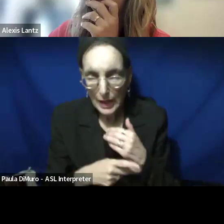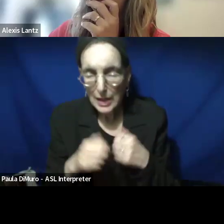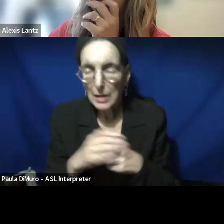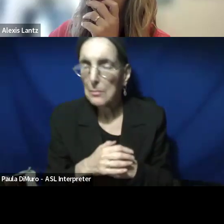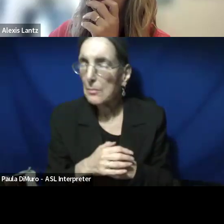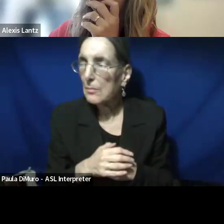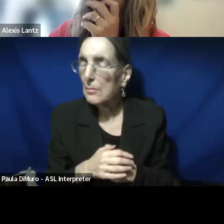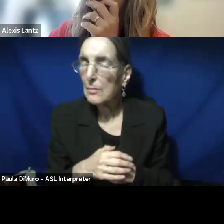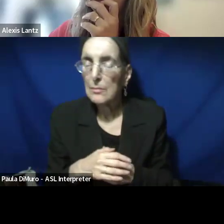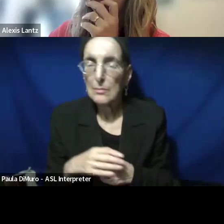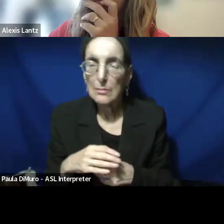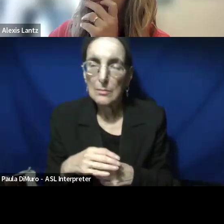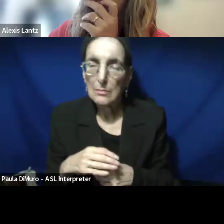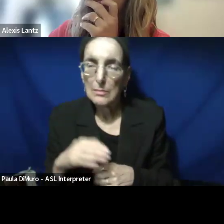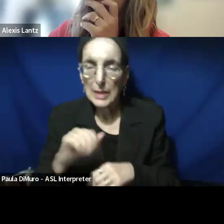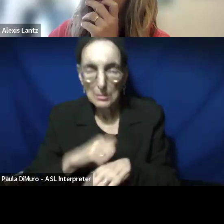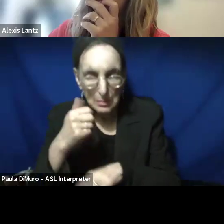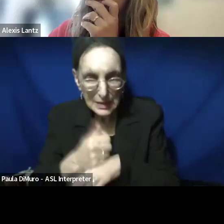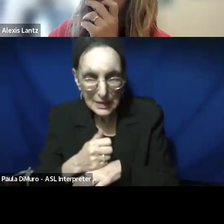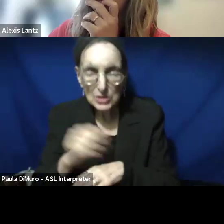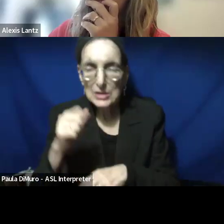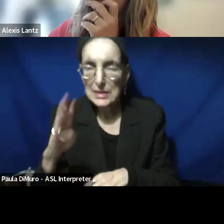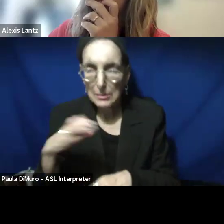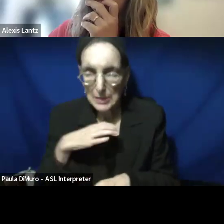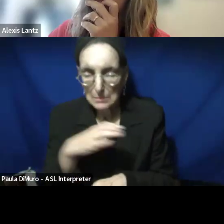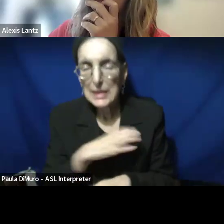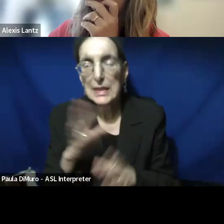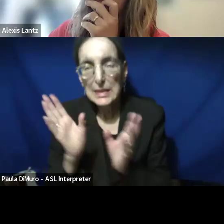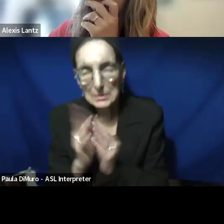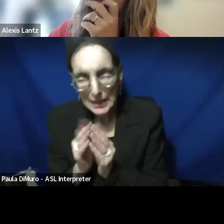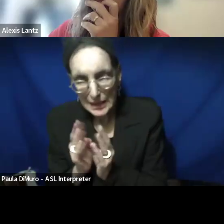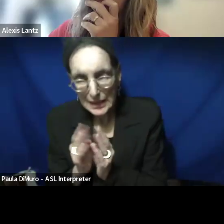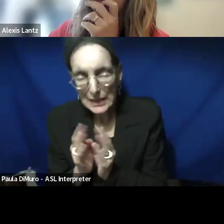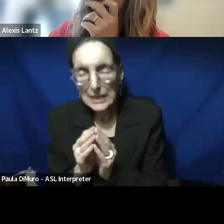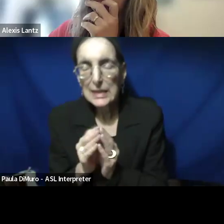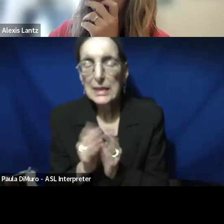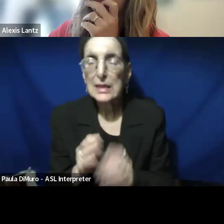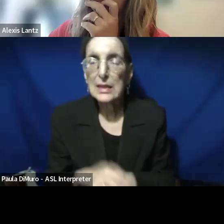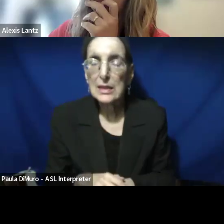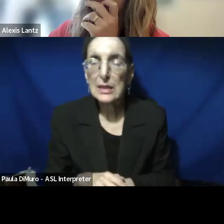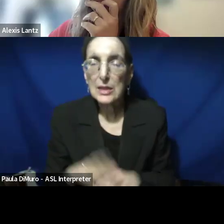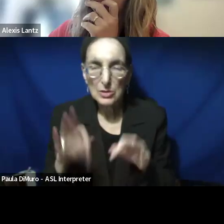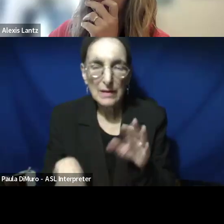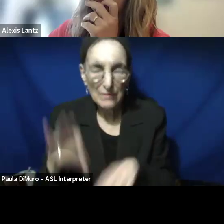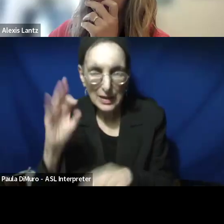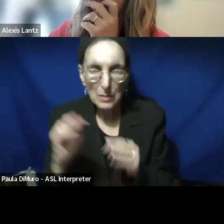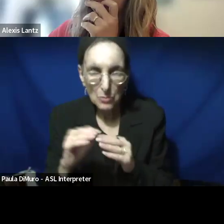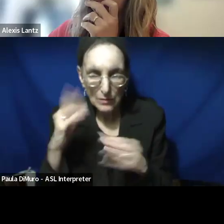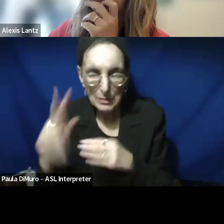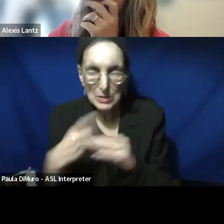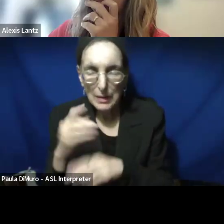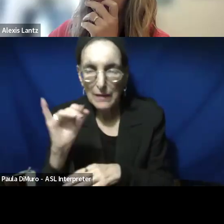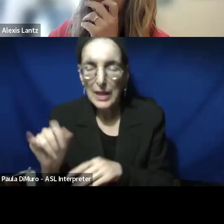that meeting that Justin sent on August 8th, you can find more info about that. And then on September 5th, we